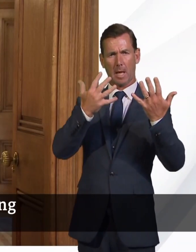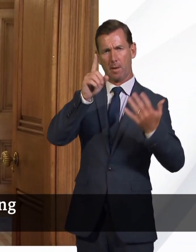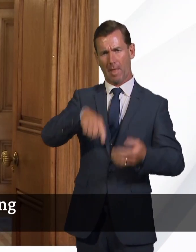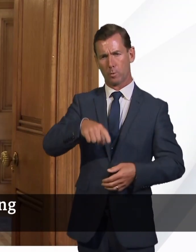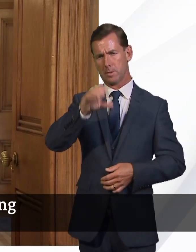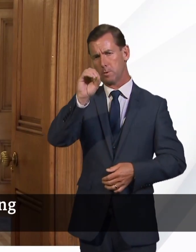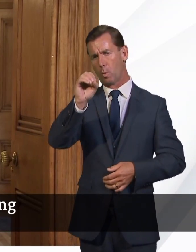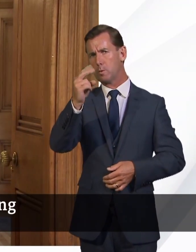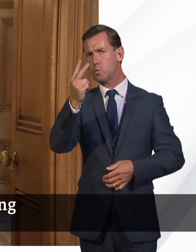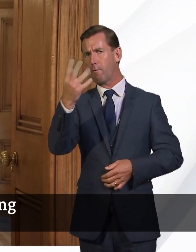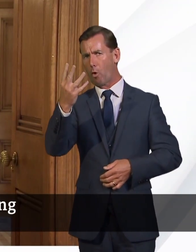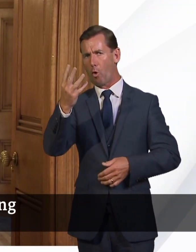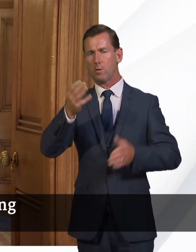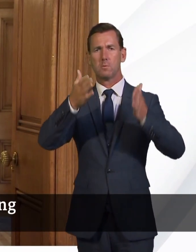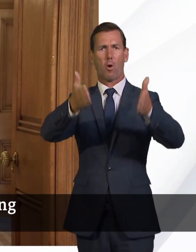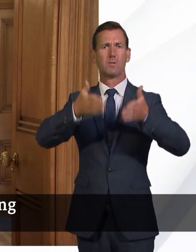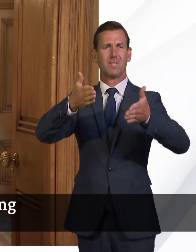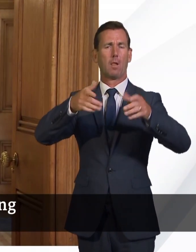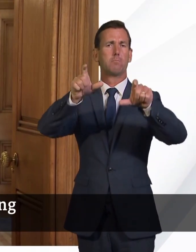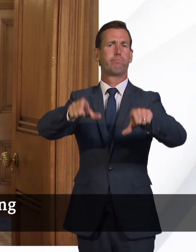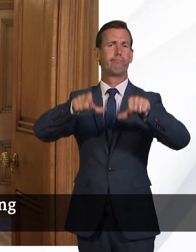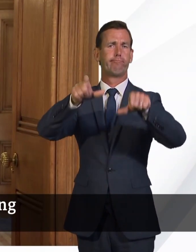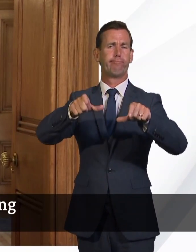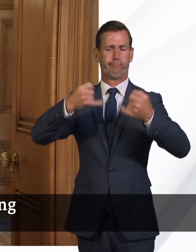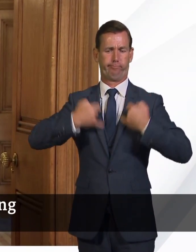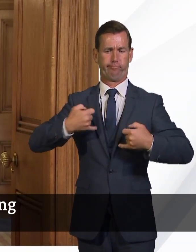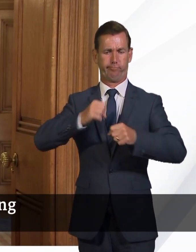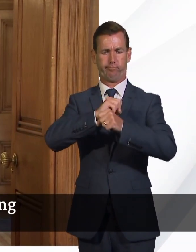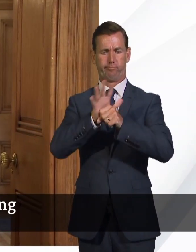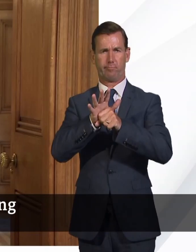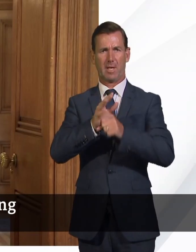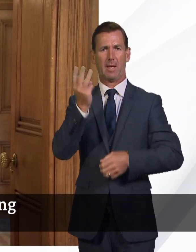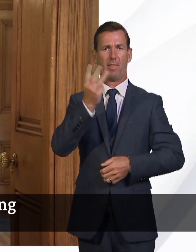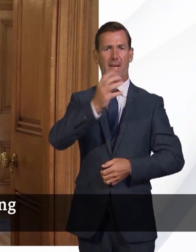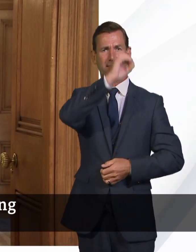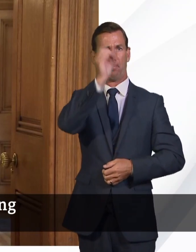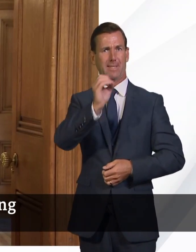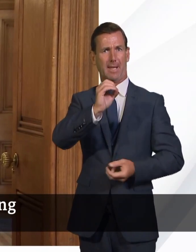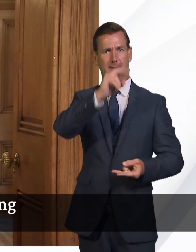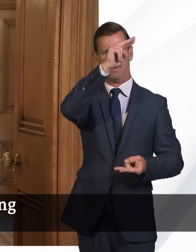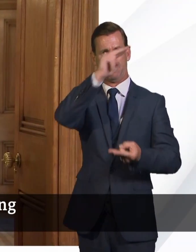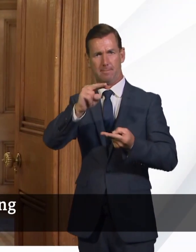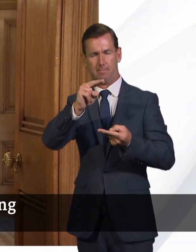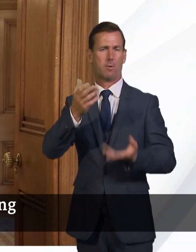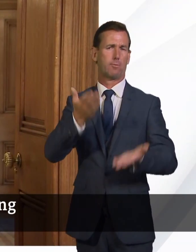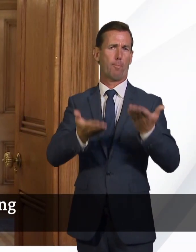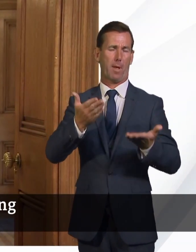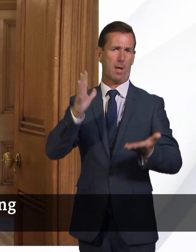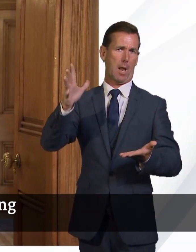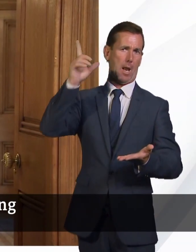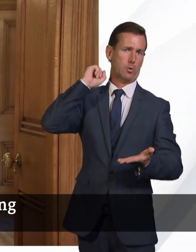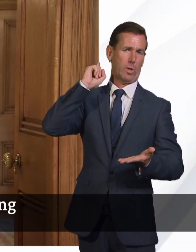10,024 people are currently in hospital with coronavirus. This is a 13% fall from the same time last